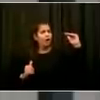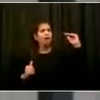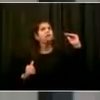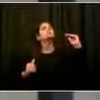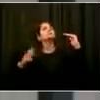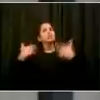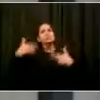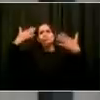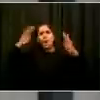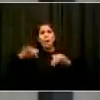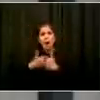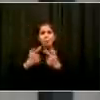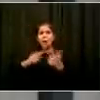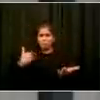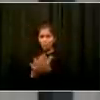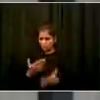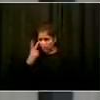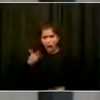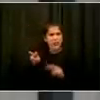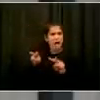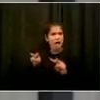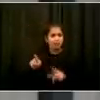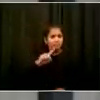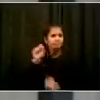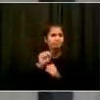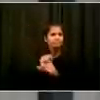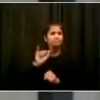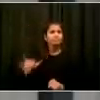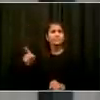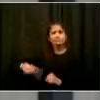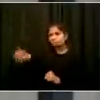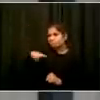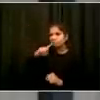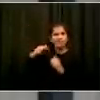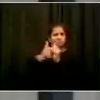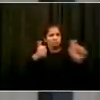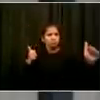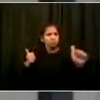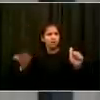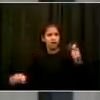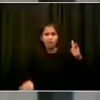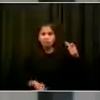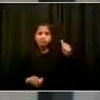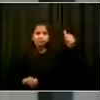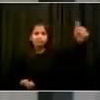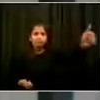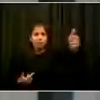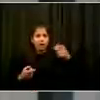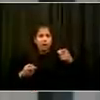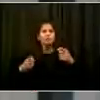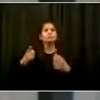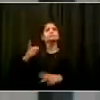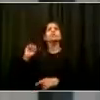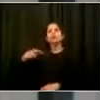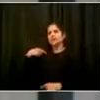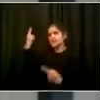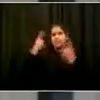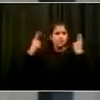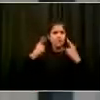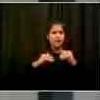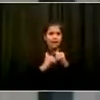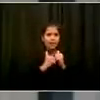York City contract to reflect the Black population across the city. We wanted Black developers to have ownership across affordable